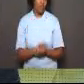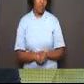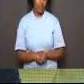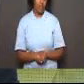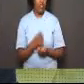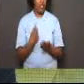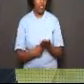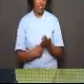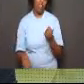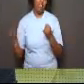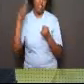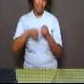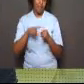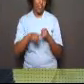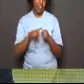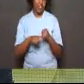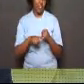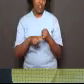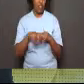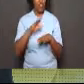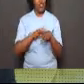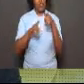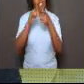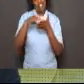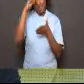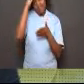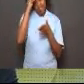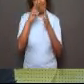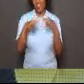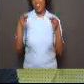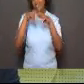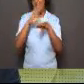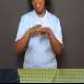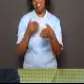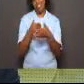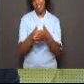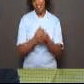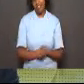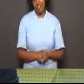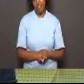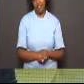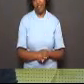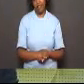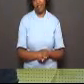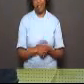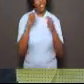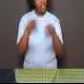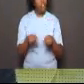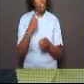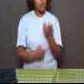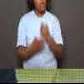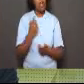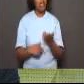Students, this is the end of our second lesson on federalism. We have